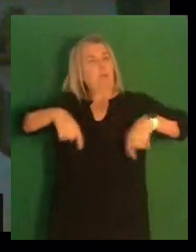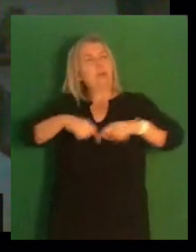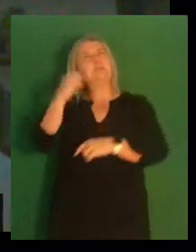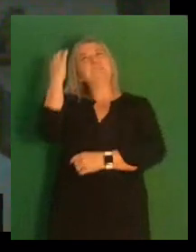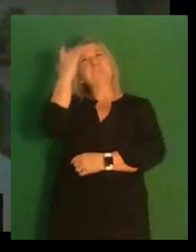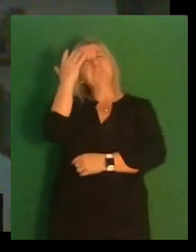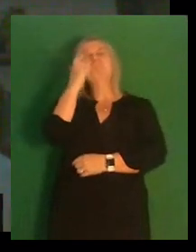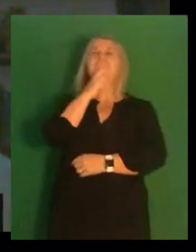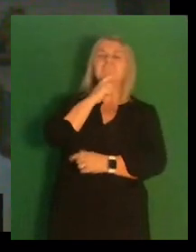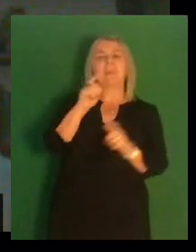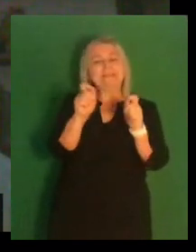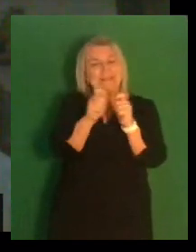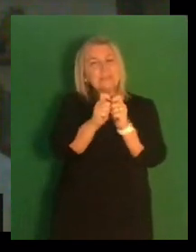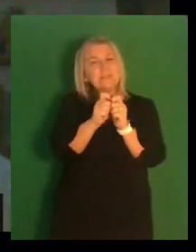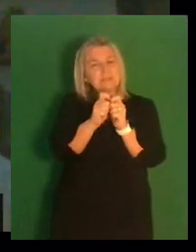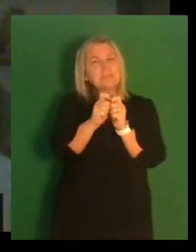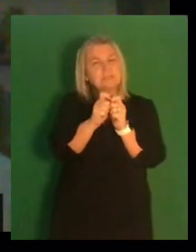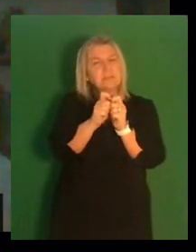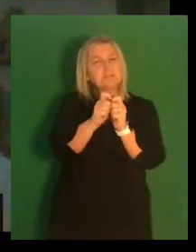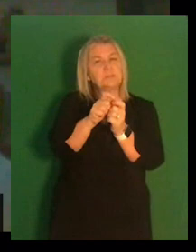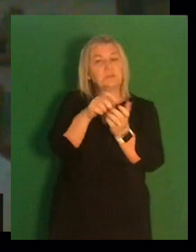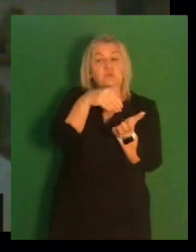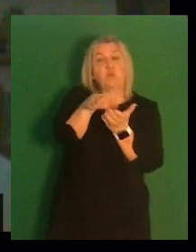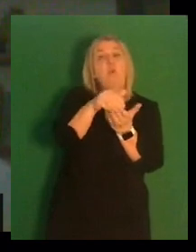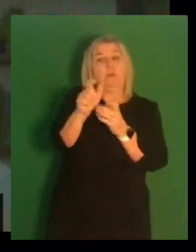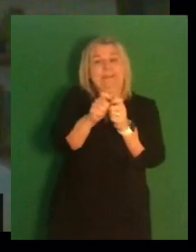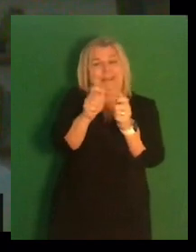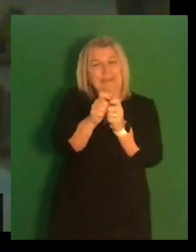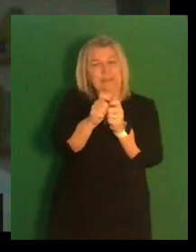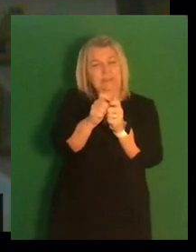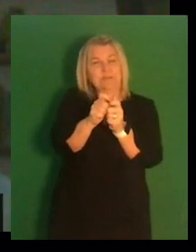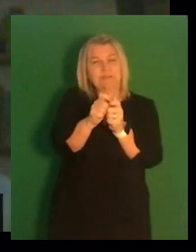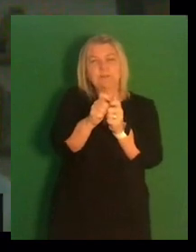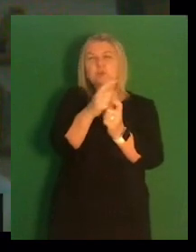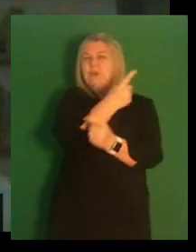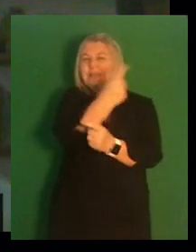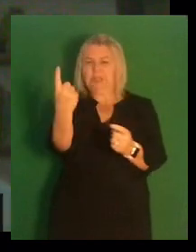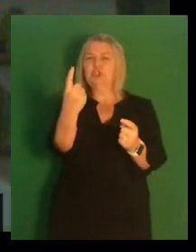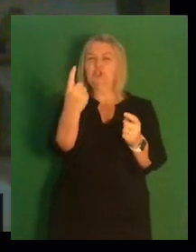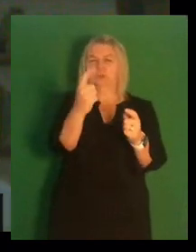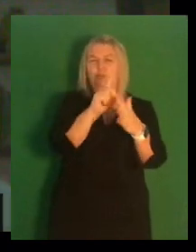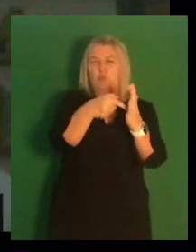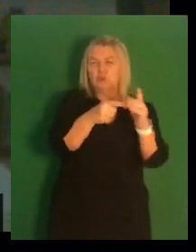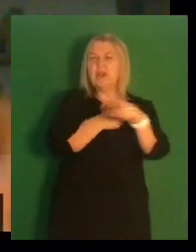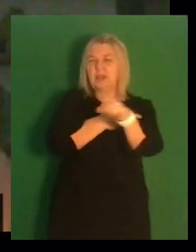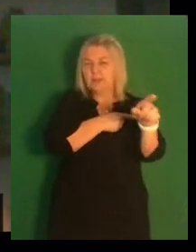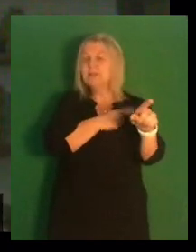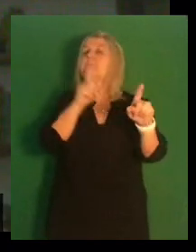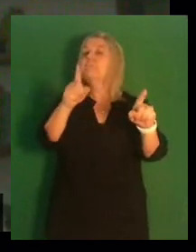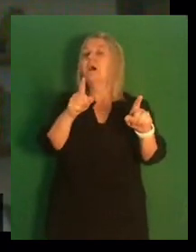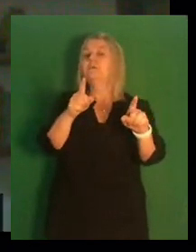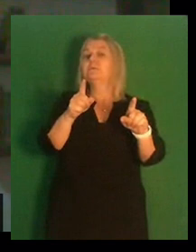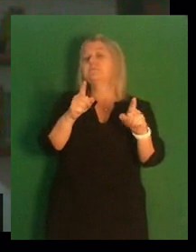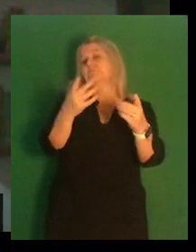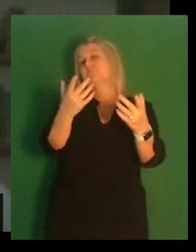individual tickets to shows, but we also sold a kind of festival pass, and that was where most of our audience, that's